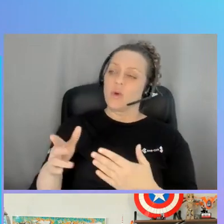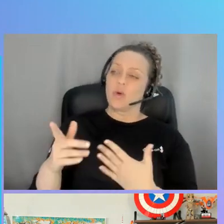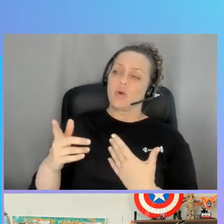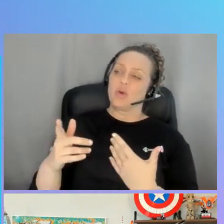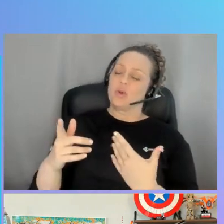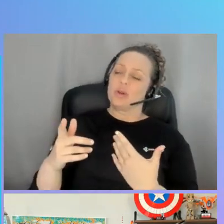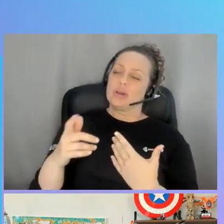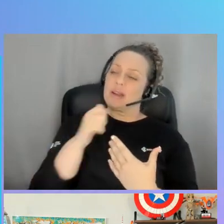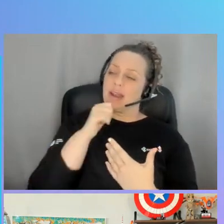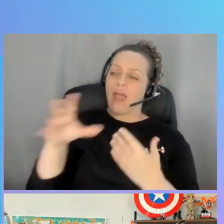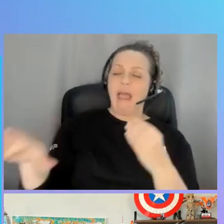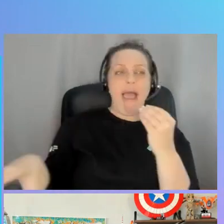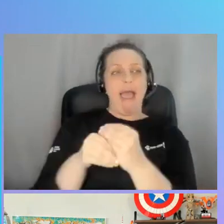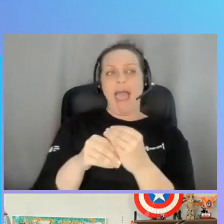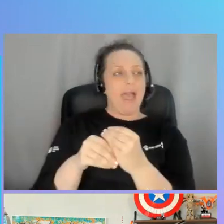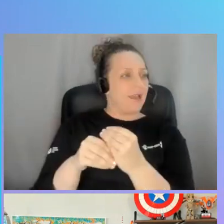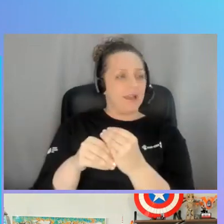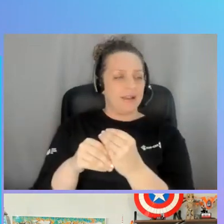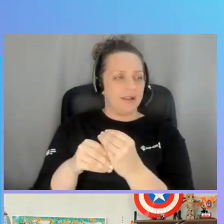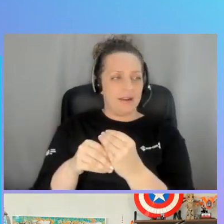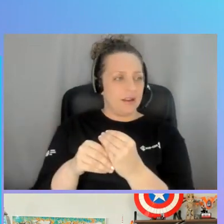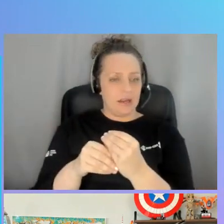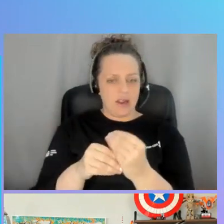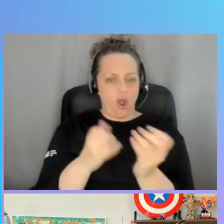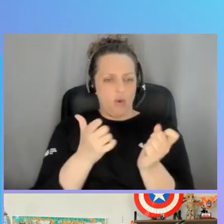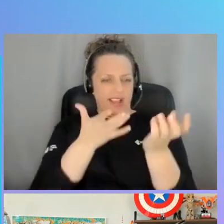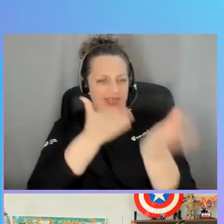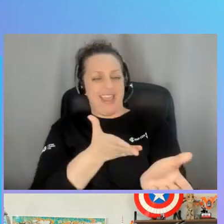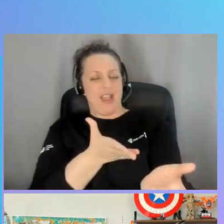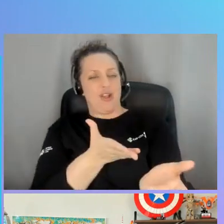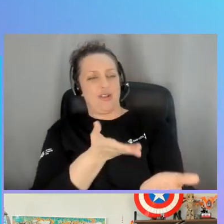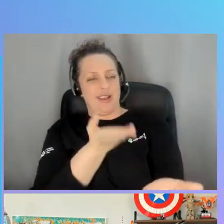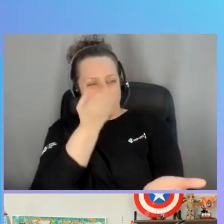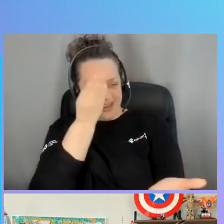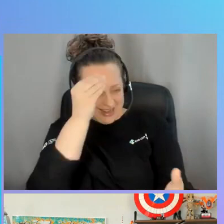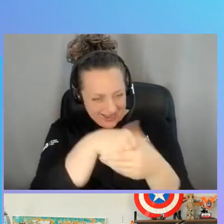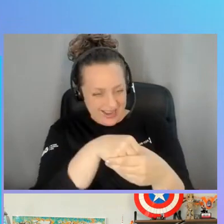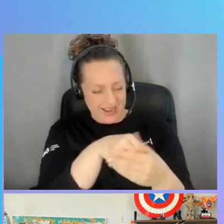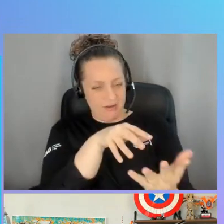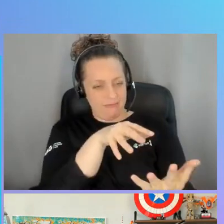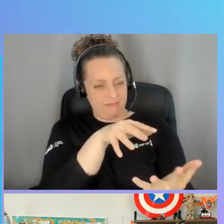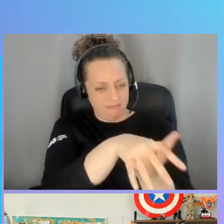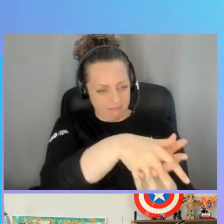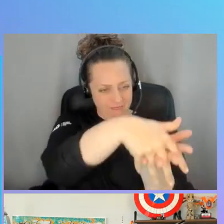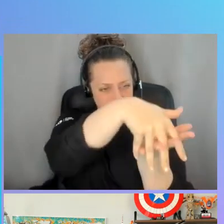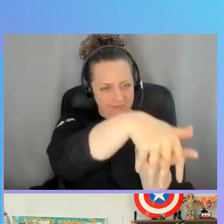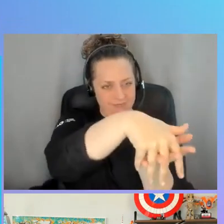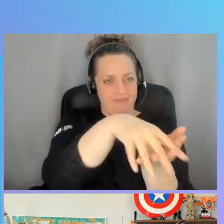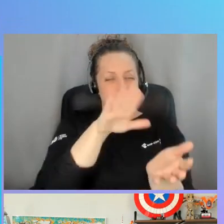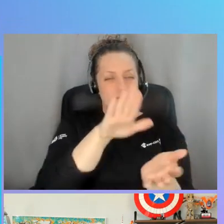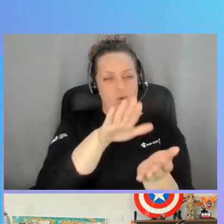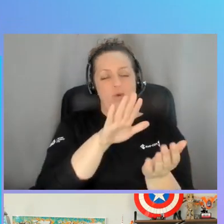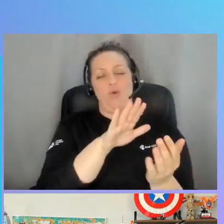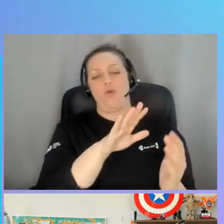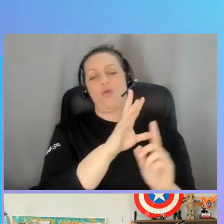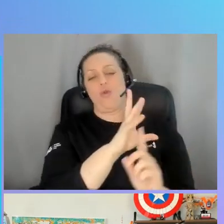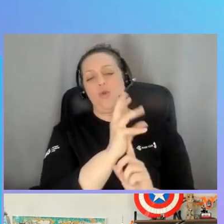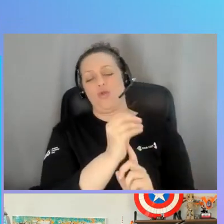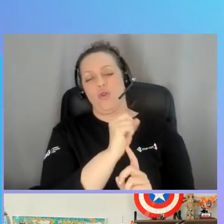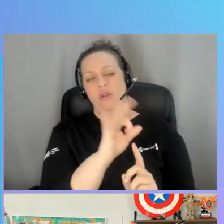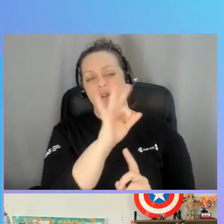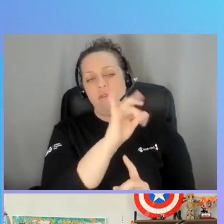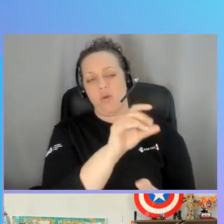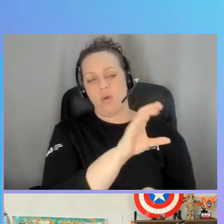DNA or the constitution of your organization, so that you know if you decide to do something else